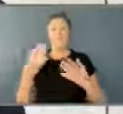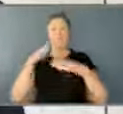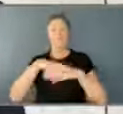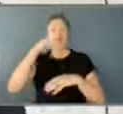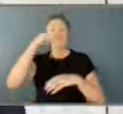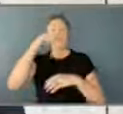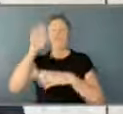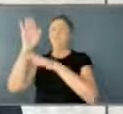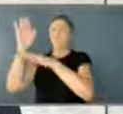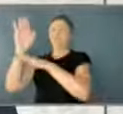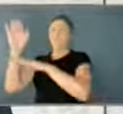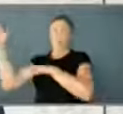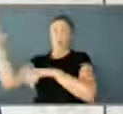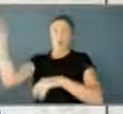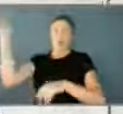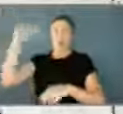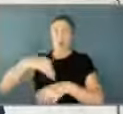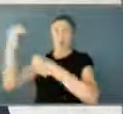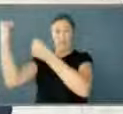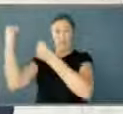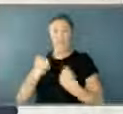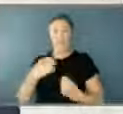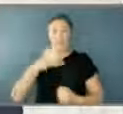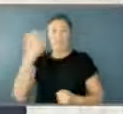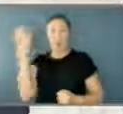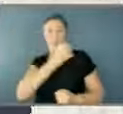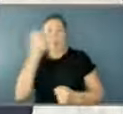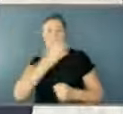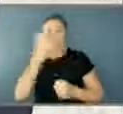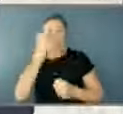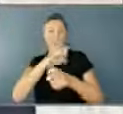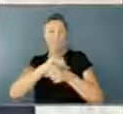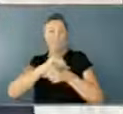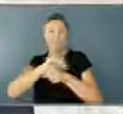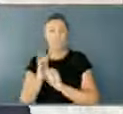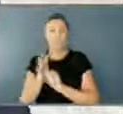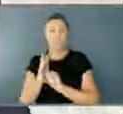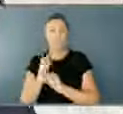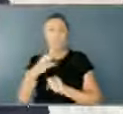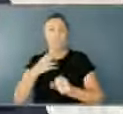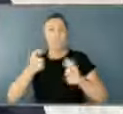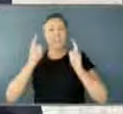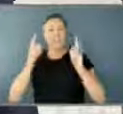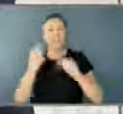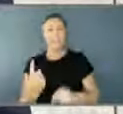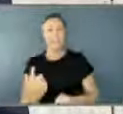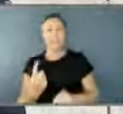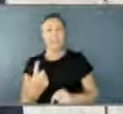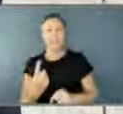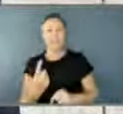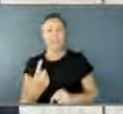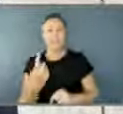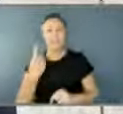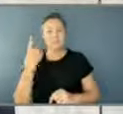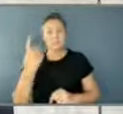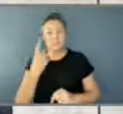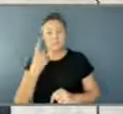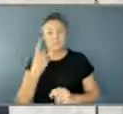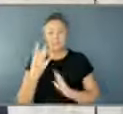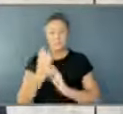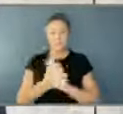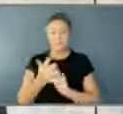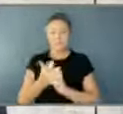does that influence the risk assessment? And does it make the case for arrangements that you were not prepared to